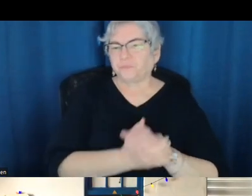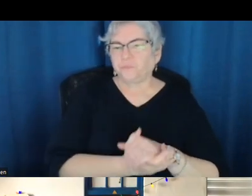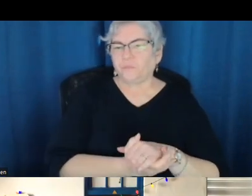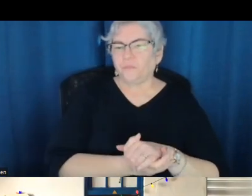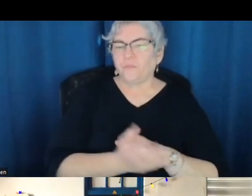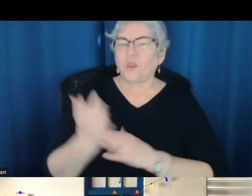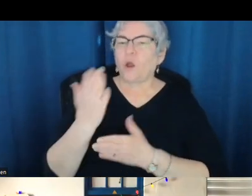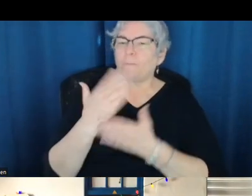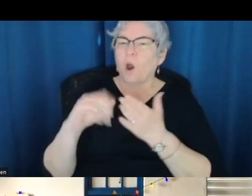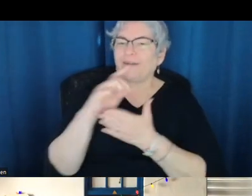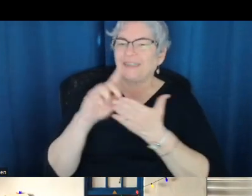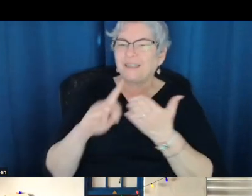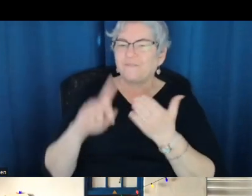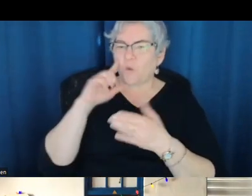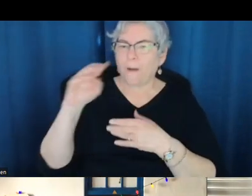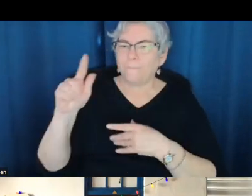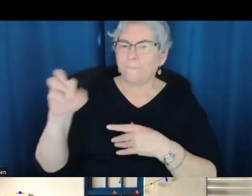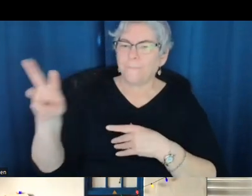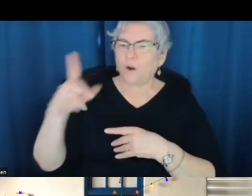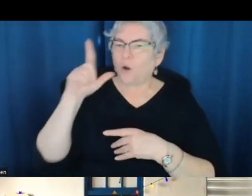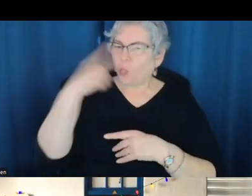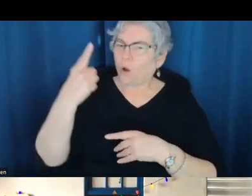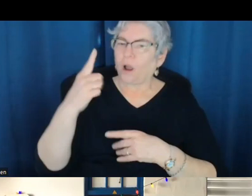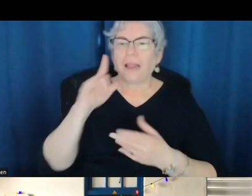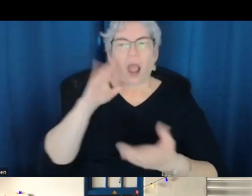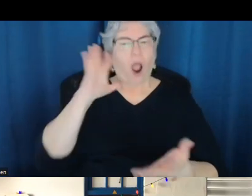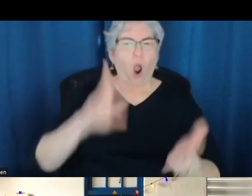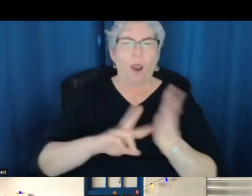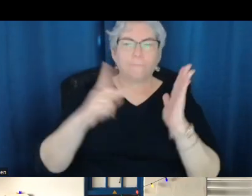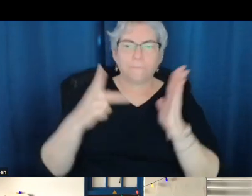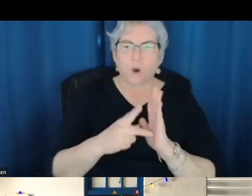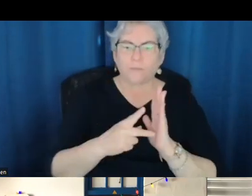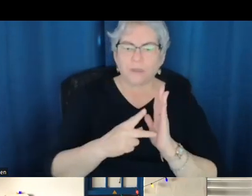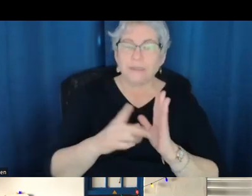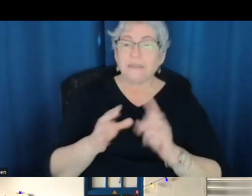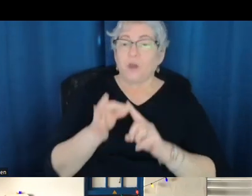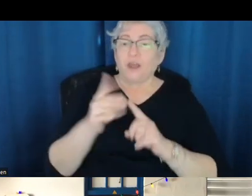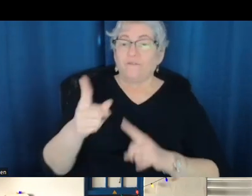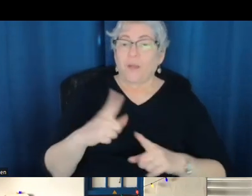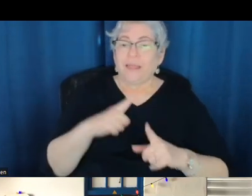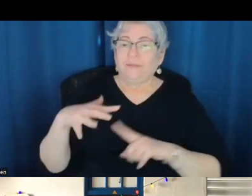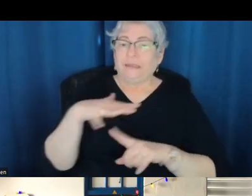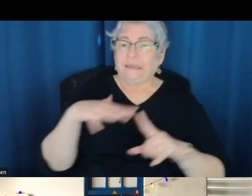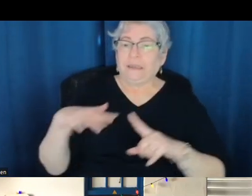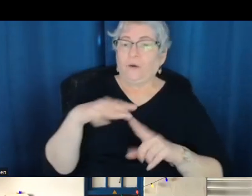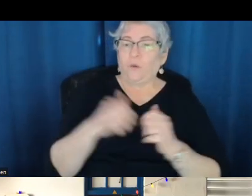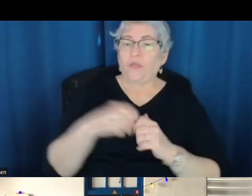part of the design of meadows is to make them look intentional, especially if you're living in an area with an HOA,